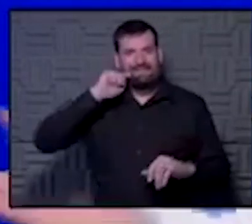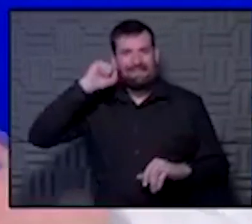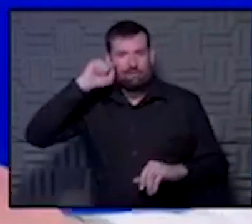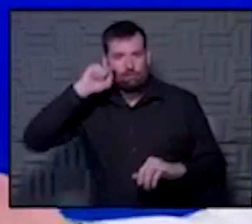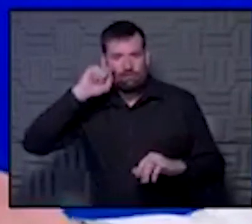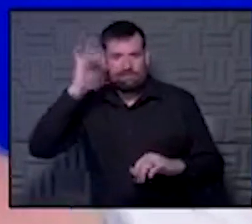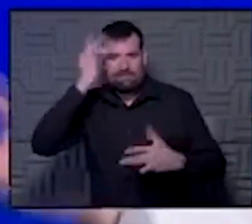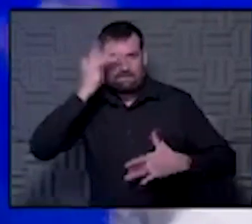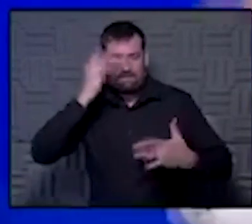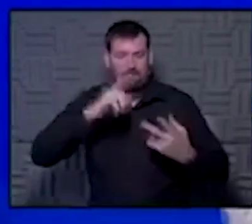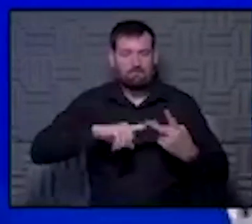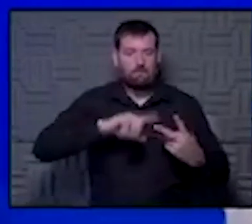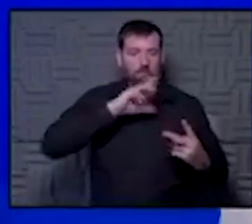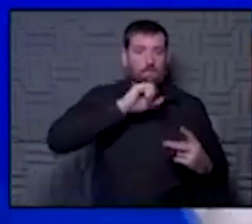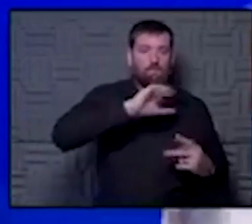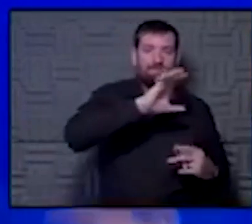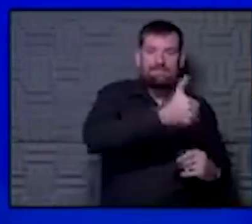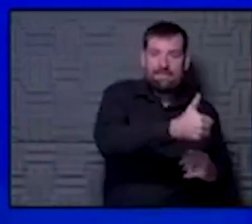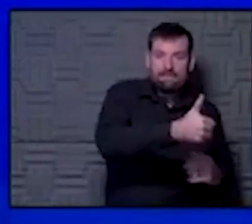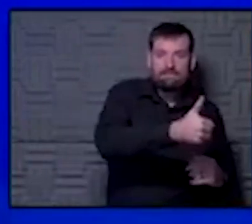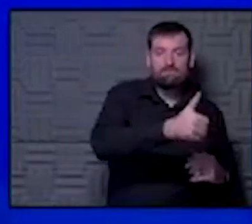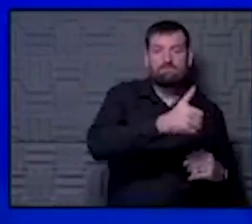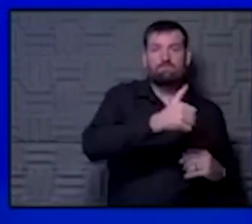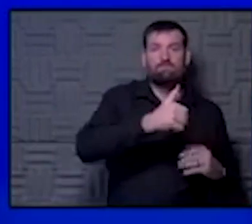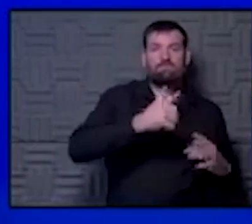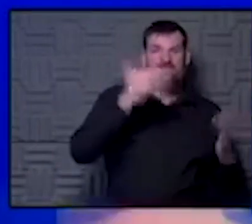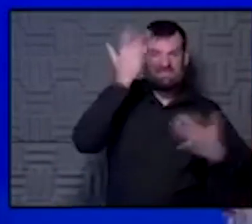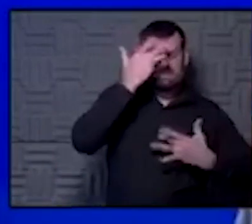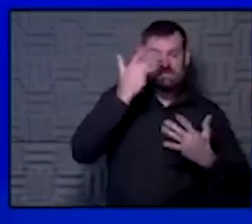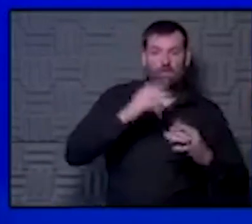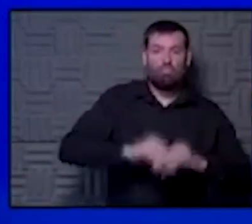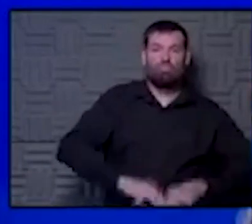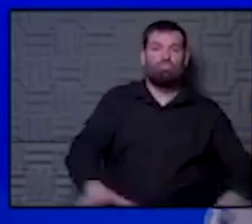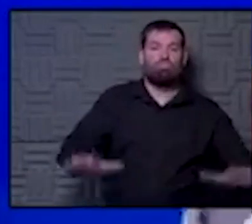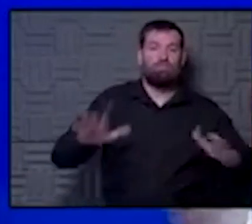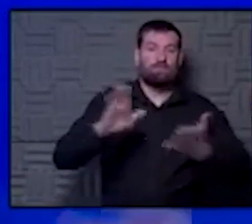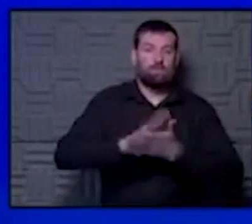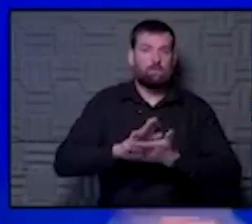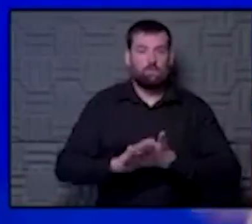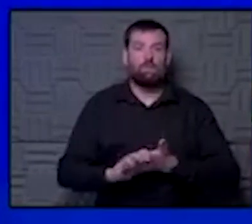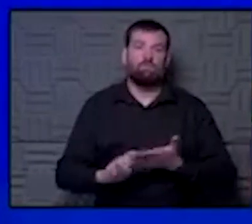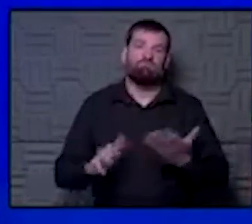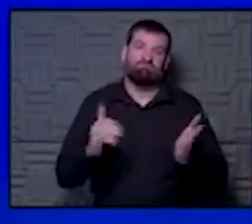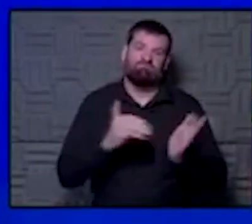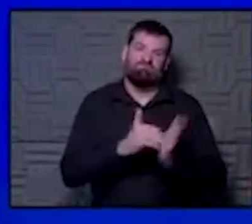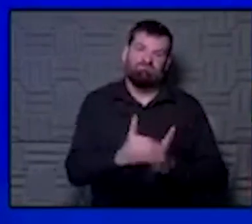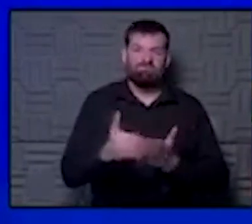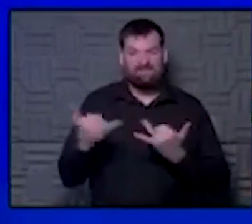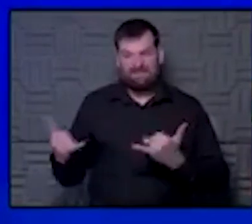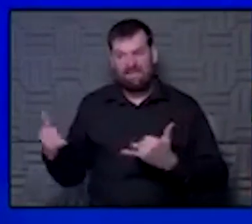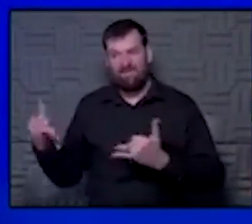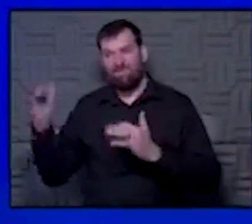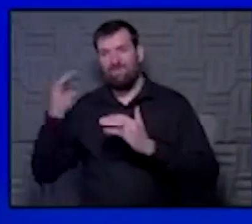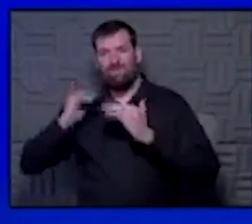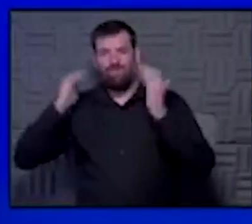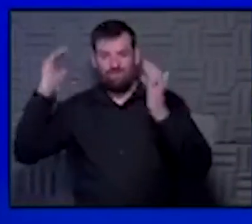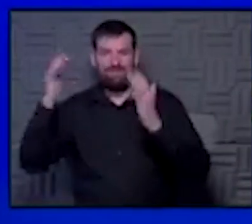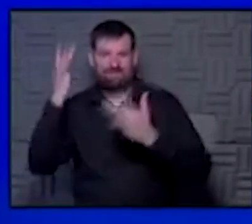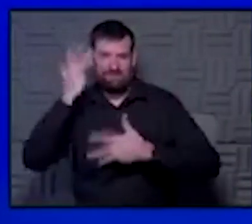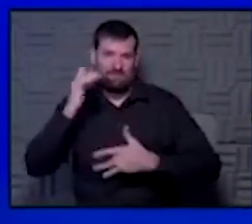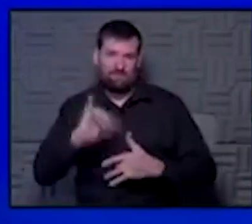my 10-year-old is in school and there's an outbreak at the school. 10-year-old's asymptomatic, that's frequent, but now the adults are sick. Yeah.